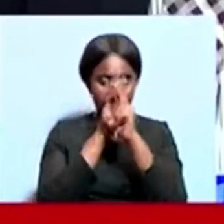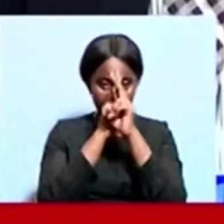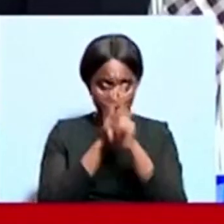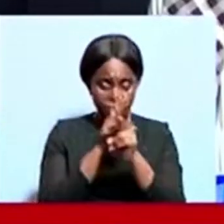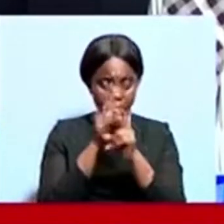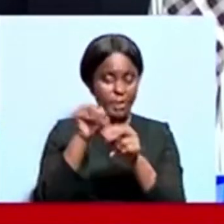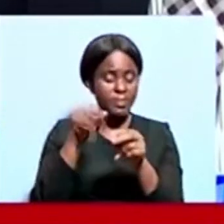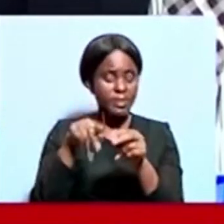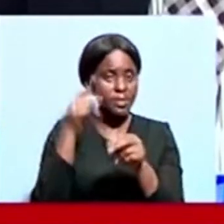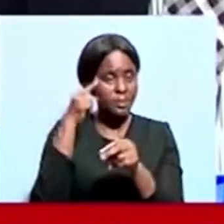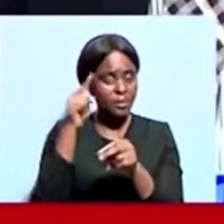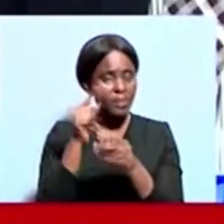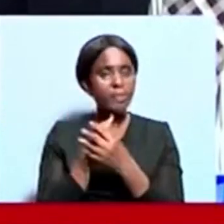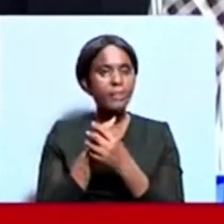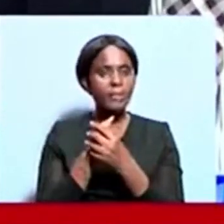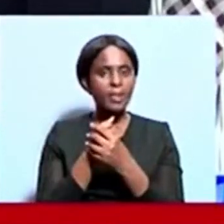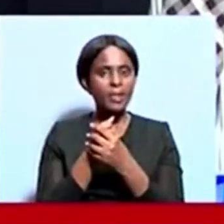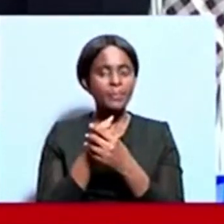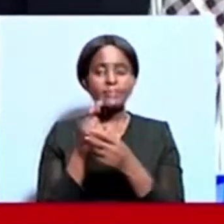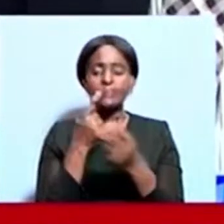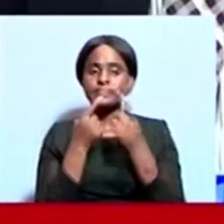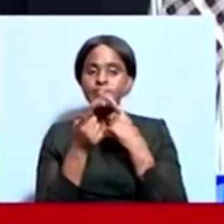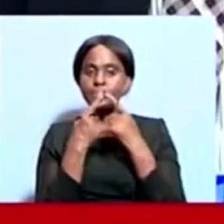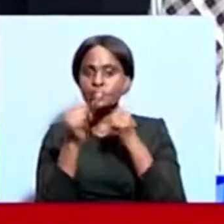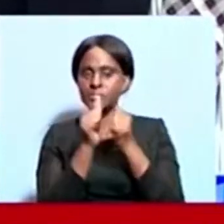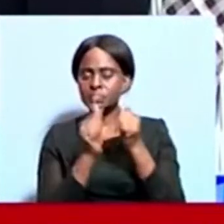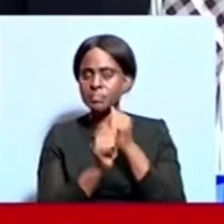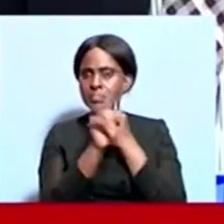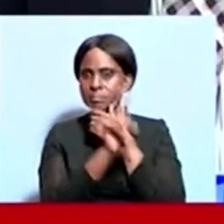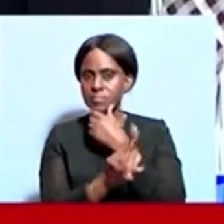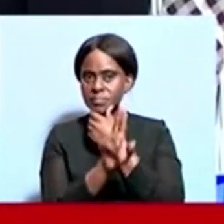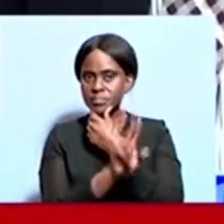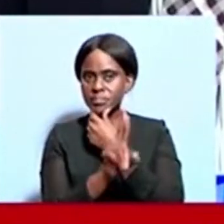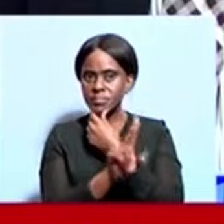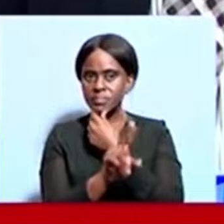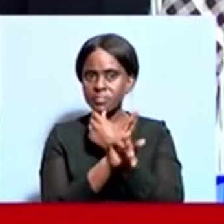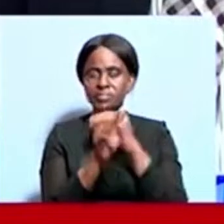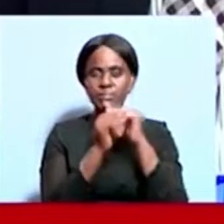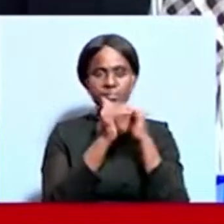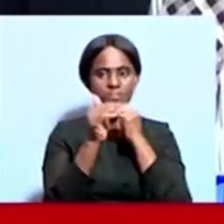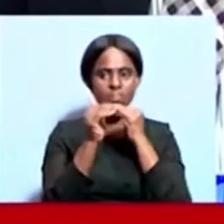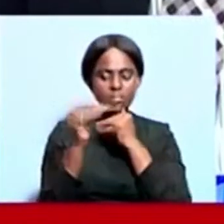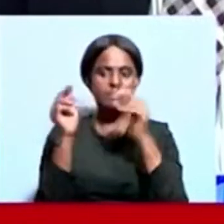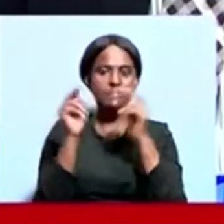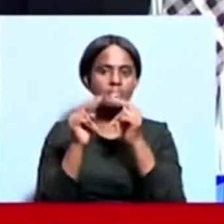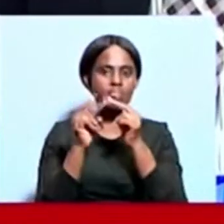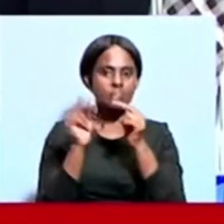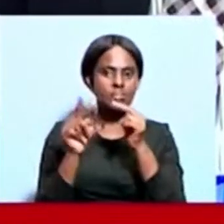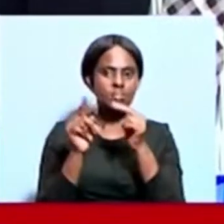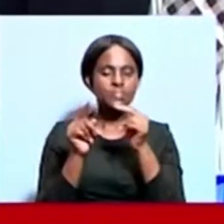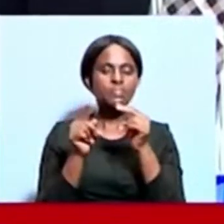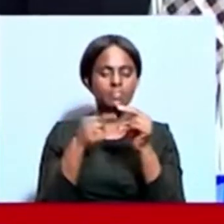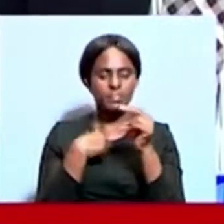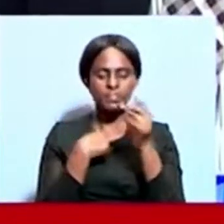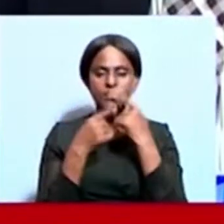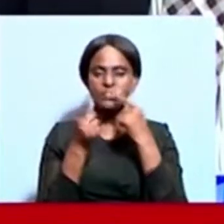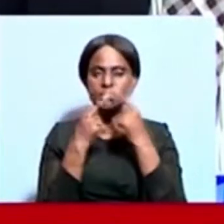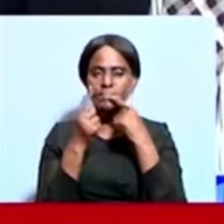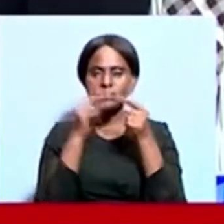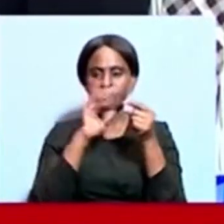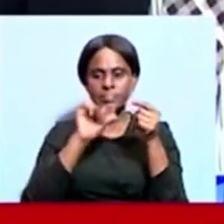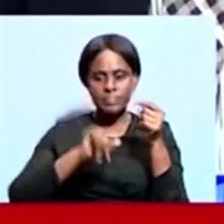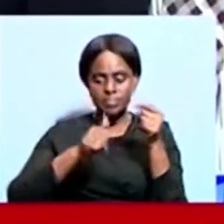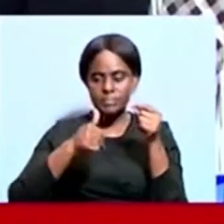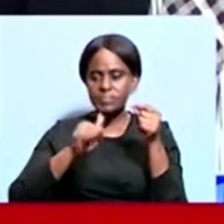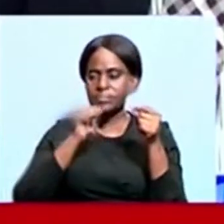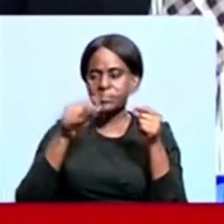member where he was talking about the use of standard contracts. I had mentioned that they don't